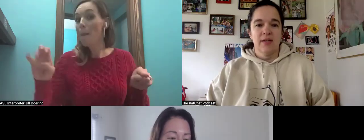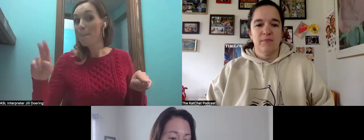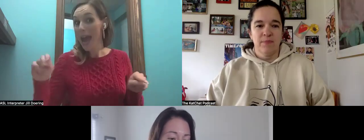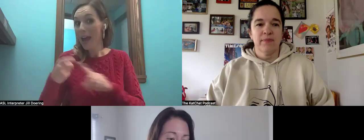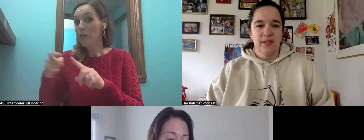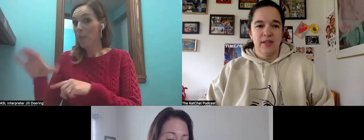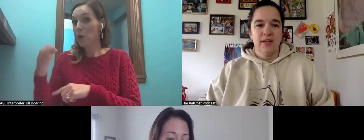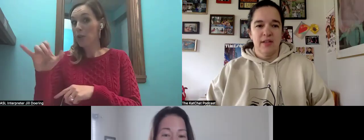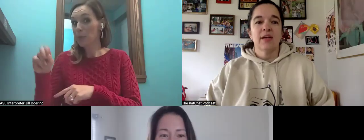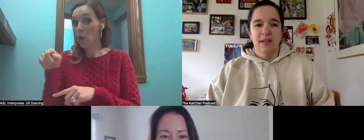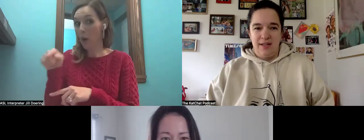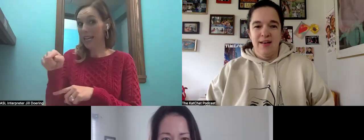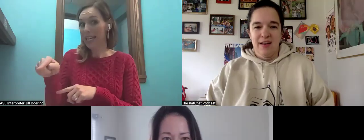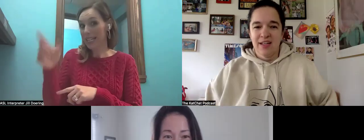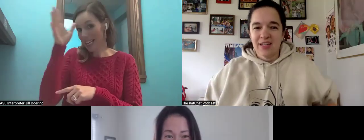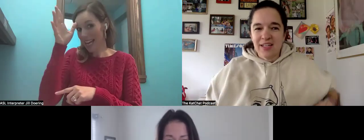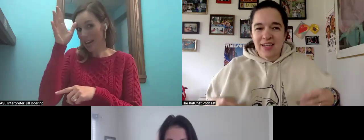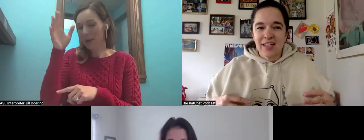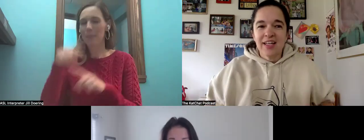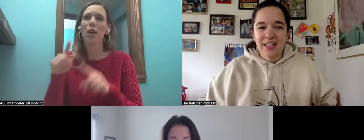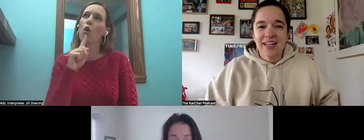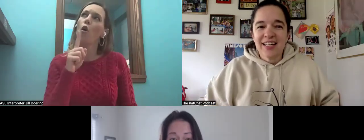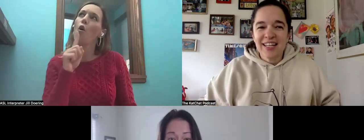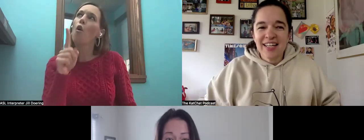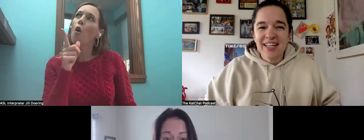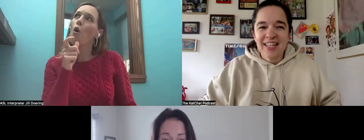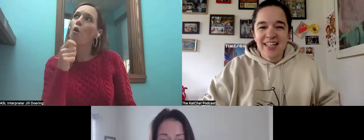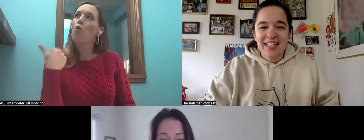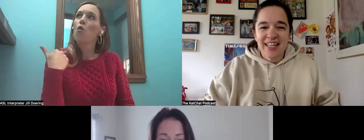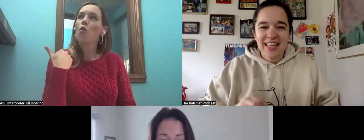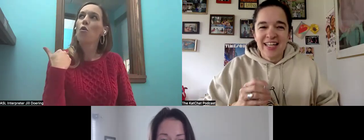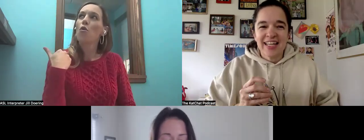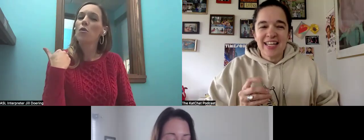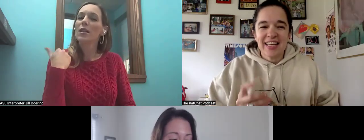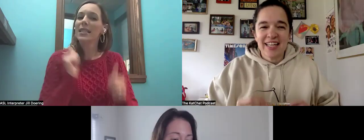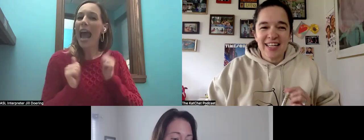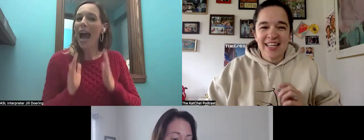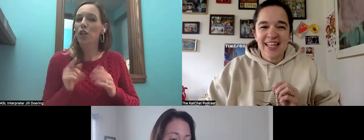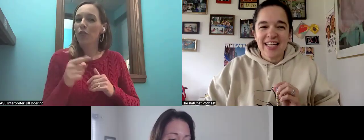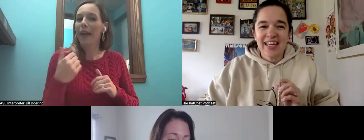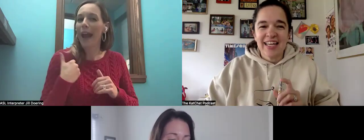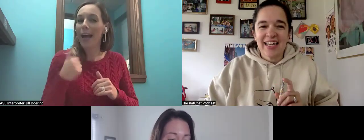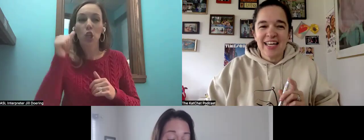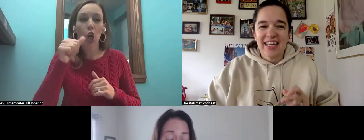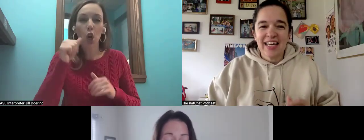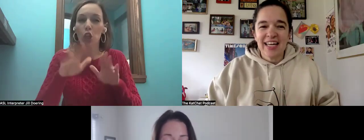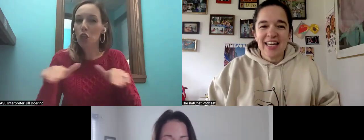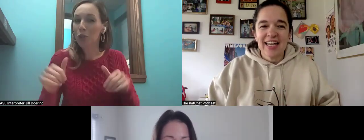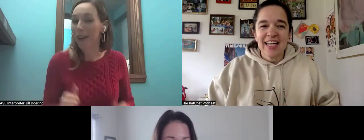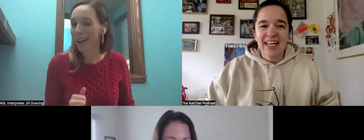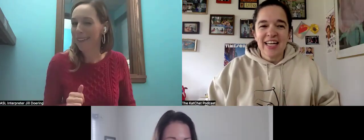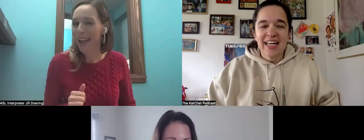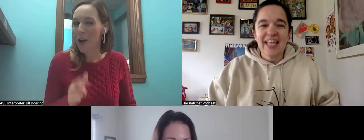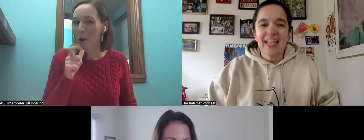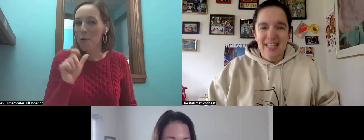We thought, well, who's a girl dad from our list of Hallmark actors? And I've had so many